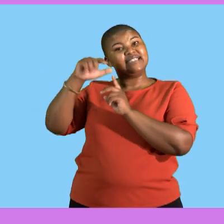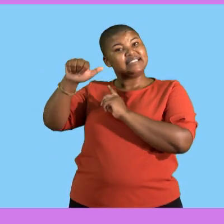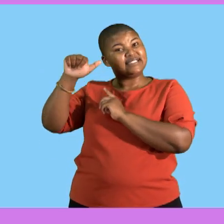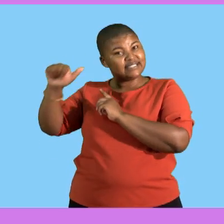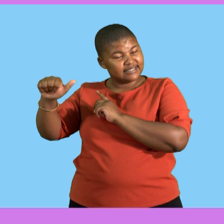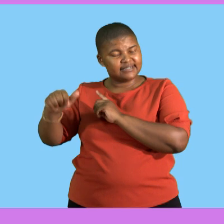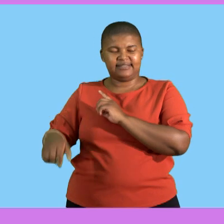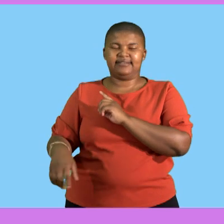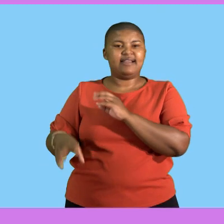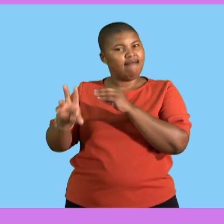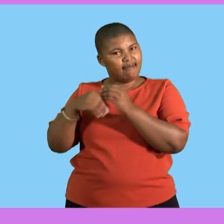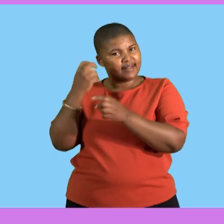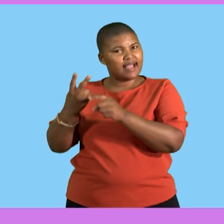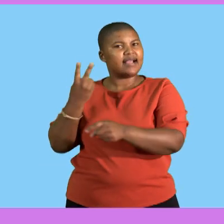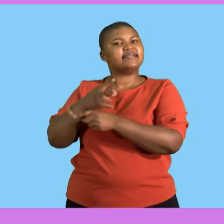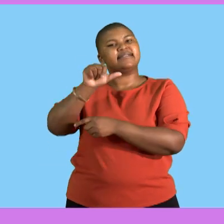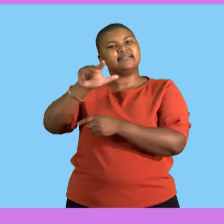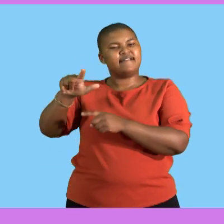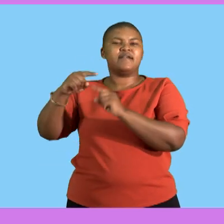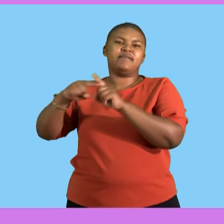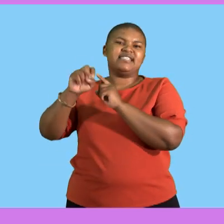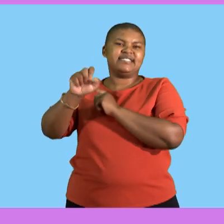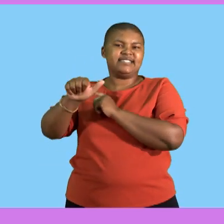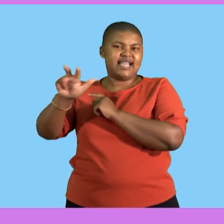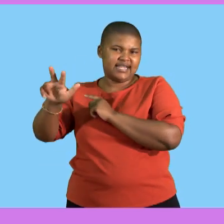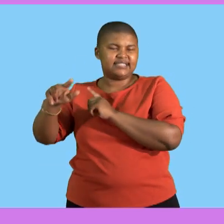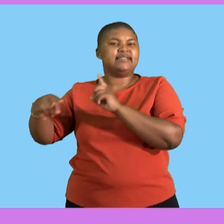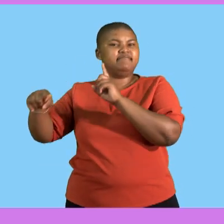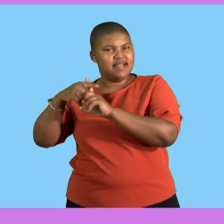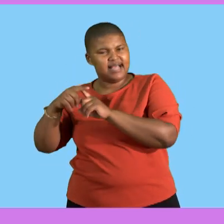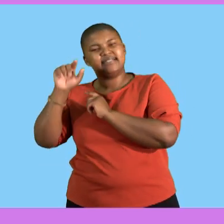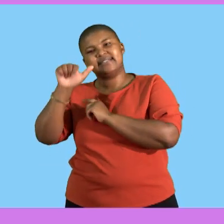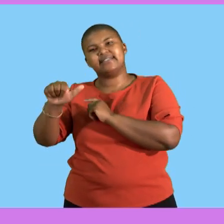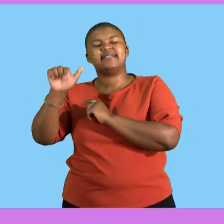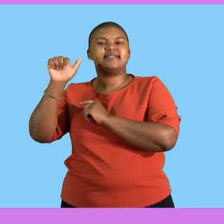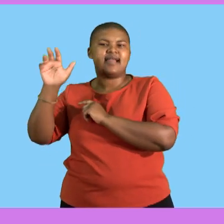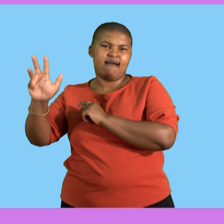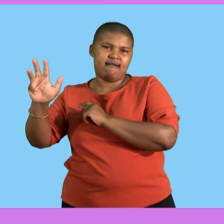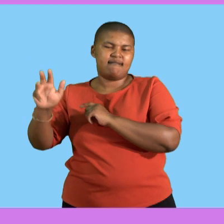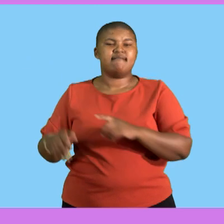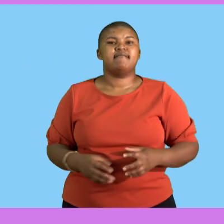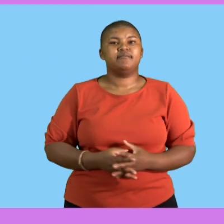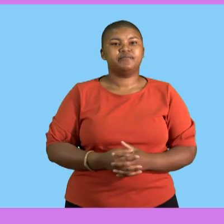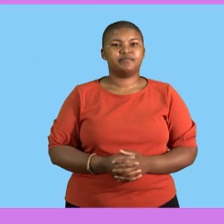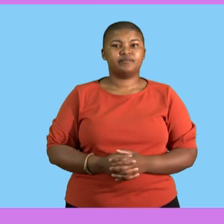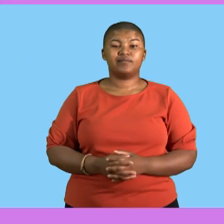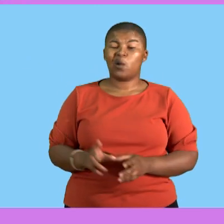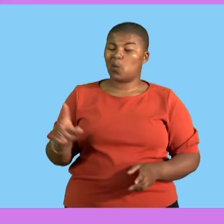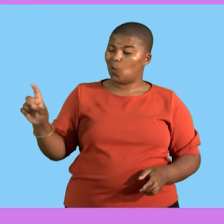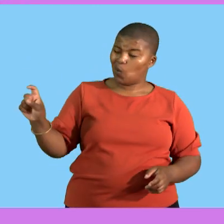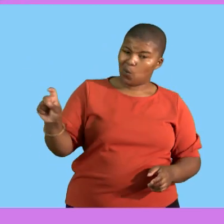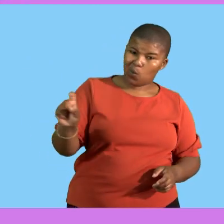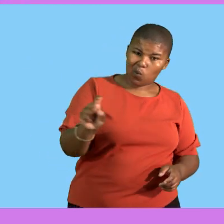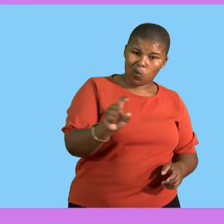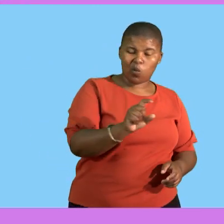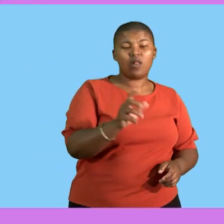another 66, 67, 68, and 69. All these will be